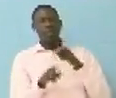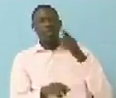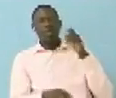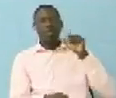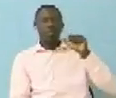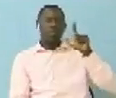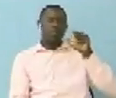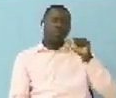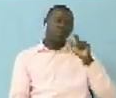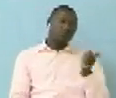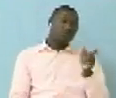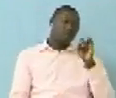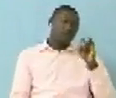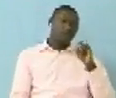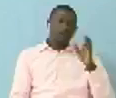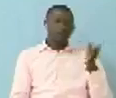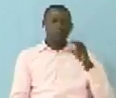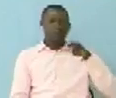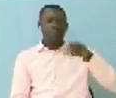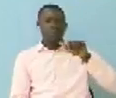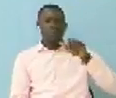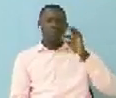hall.